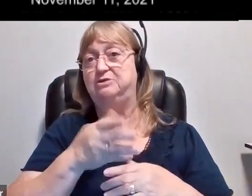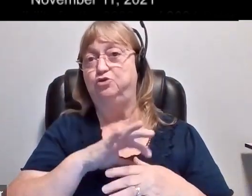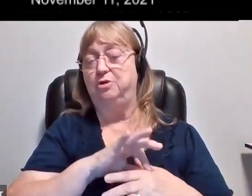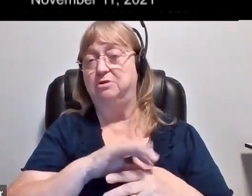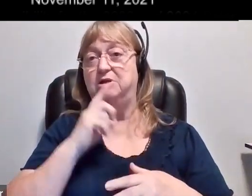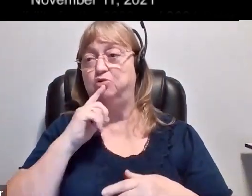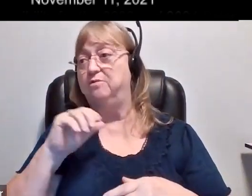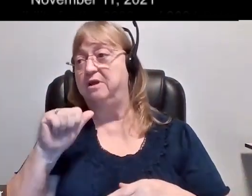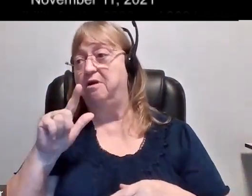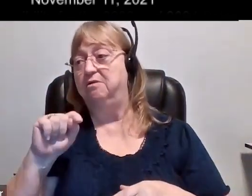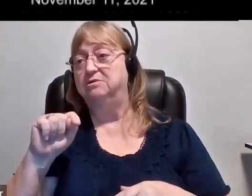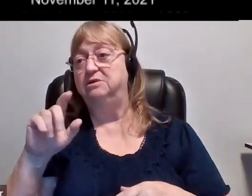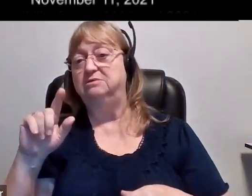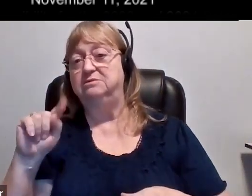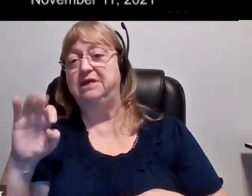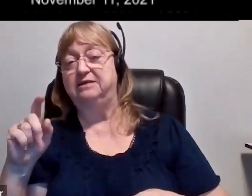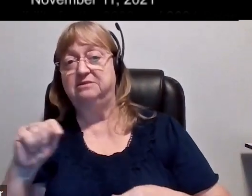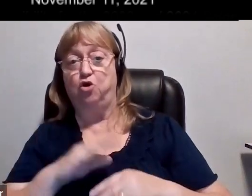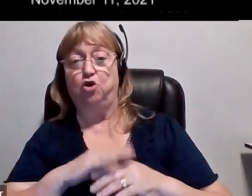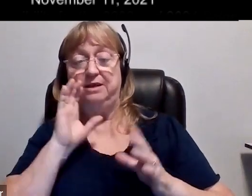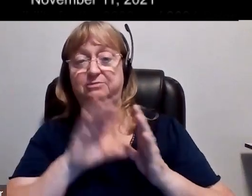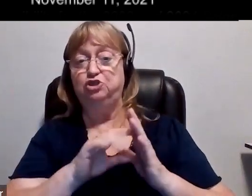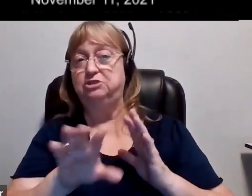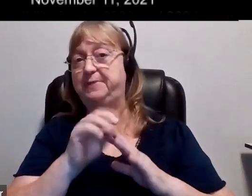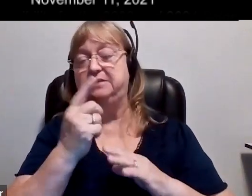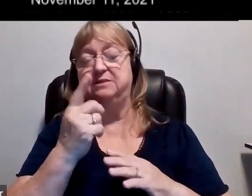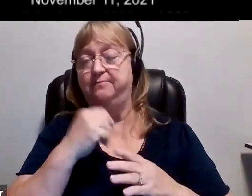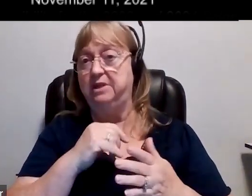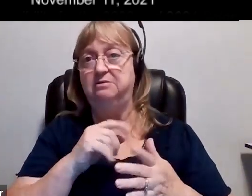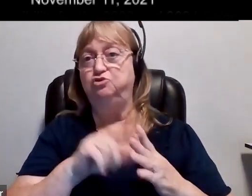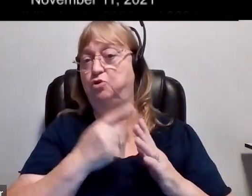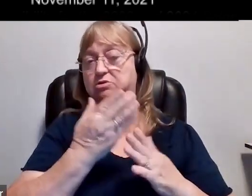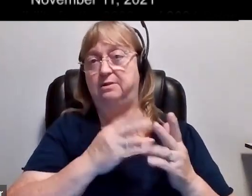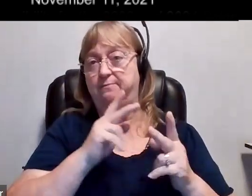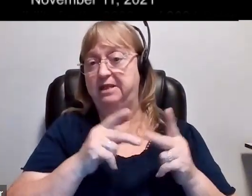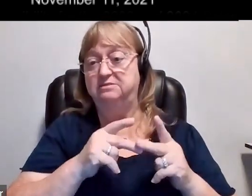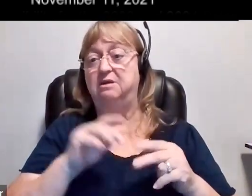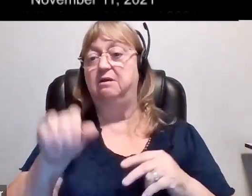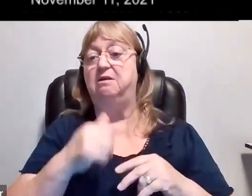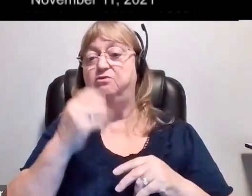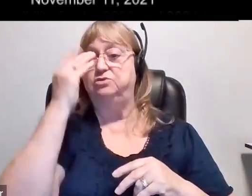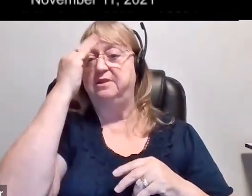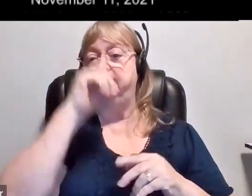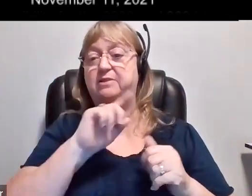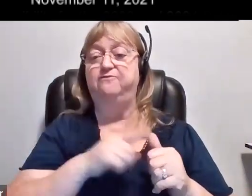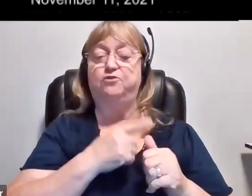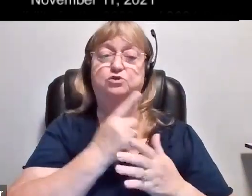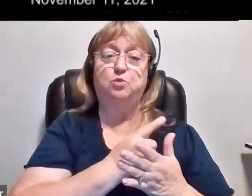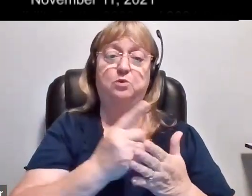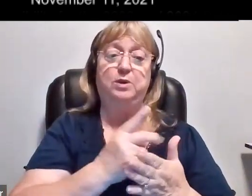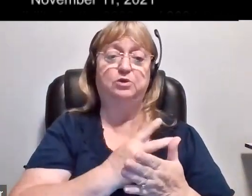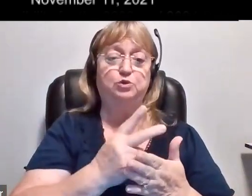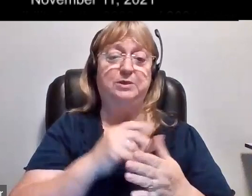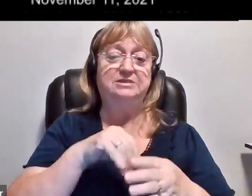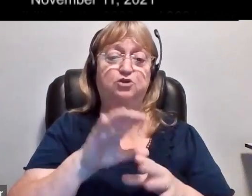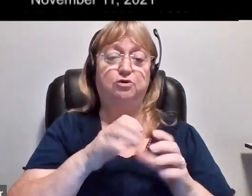images. Pick something, but start somewhere. Another one is to think about the first week or two in your class,